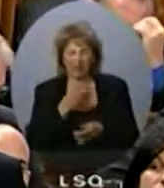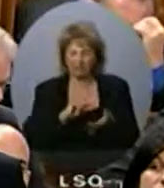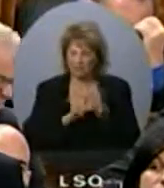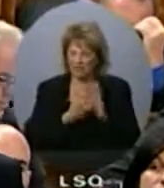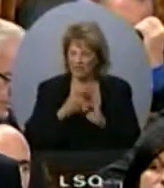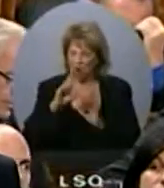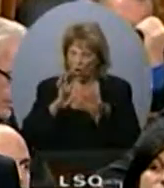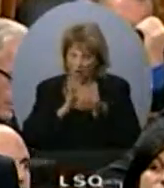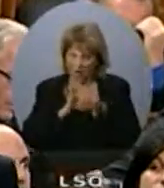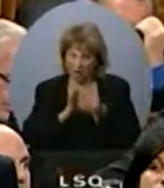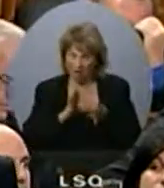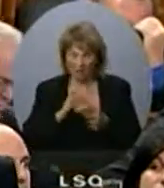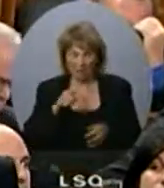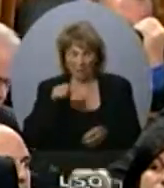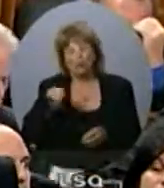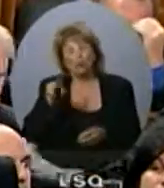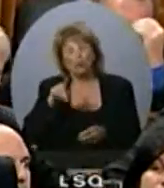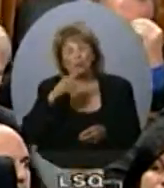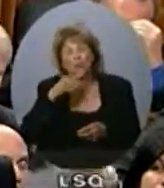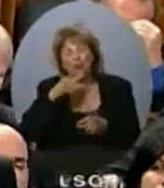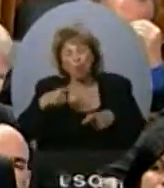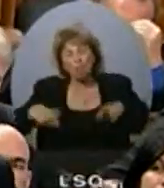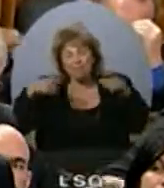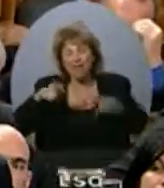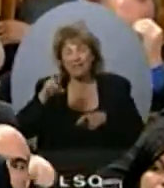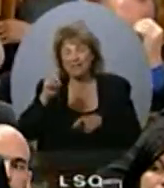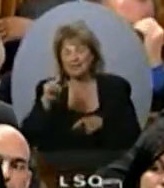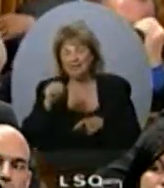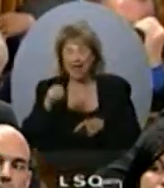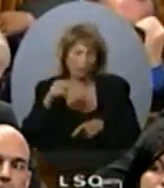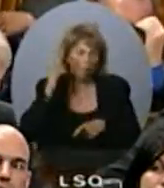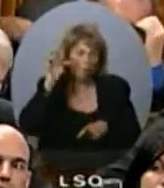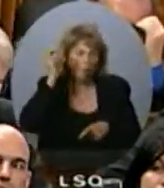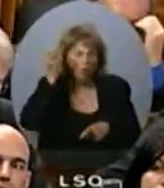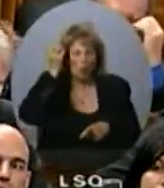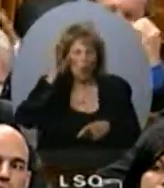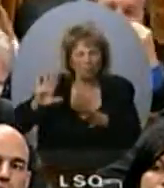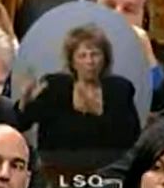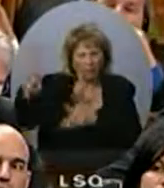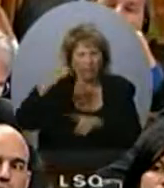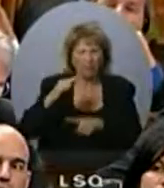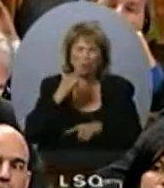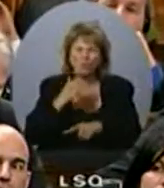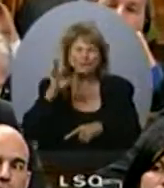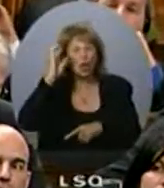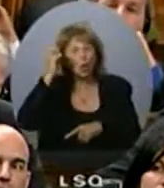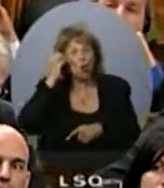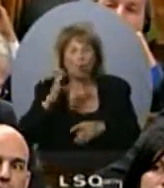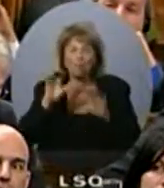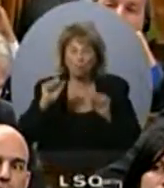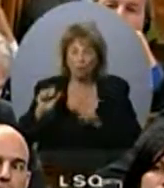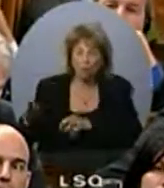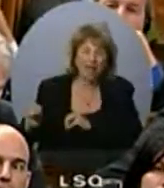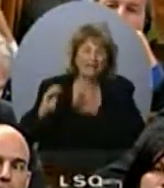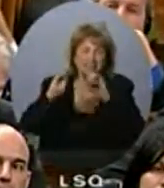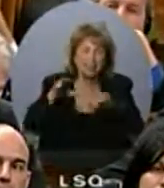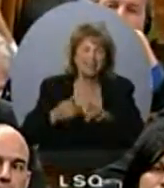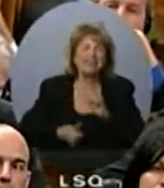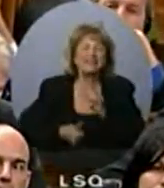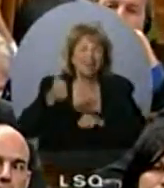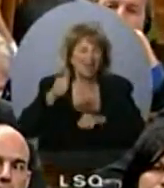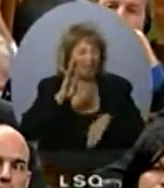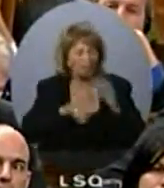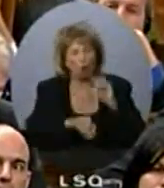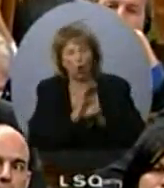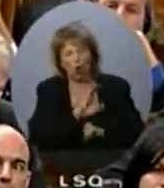quote, "At the moment, Europe will be able to export more than what Canada will be exporting," unquote. My question, Mr.